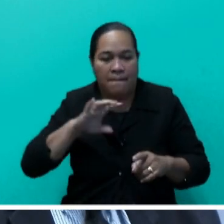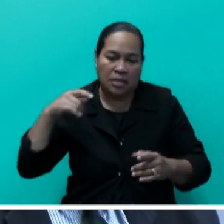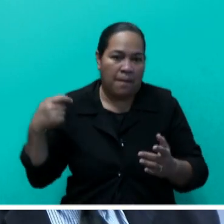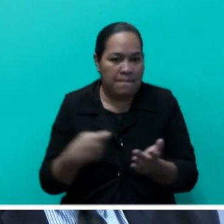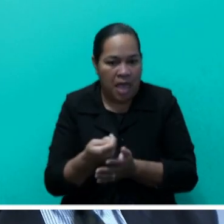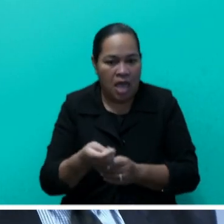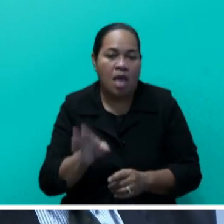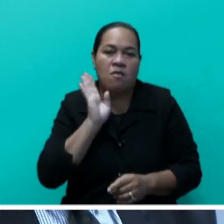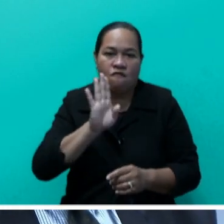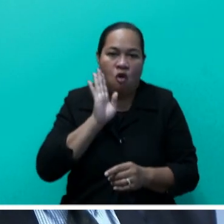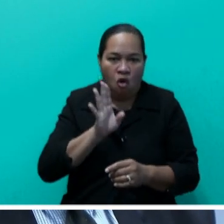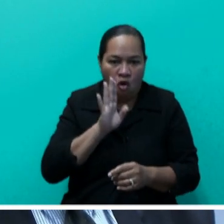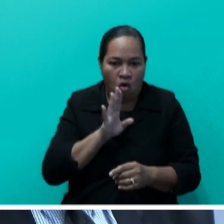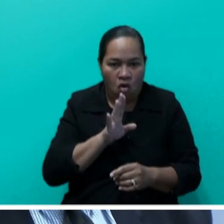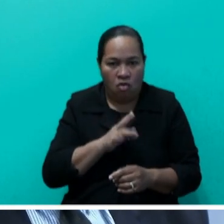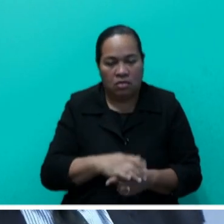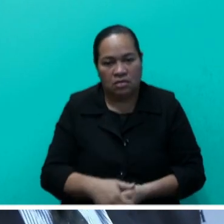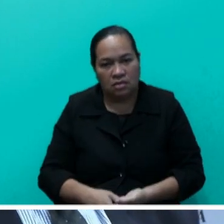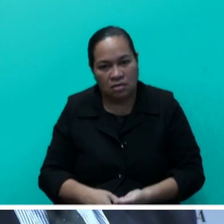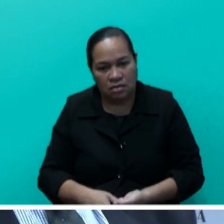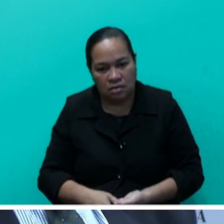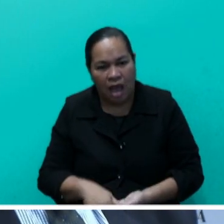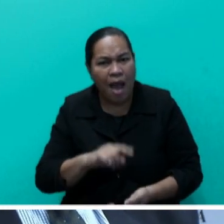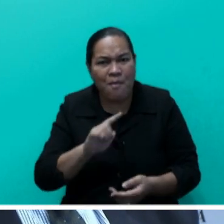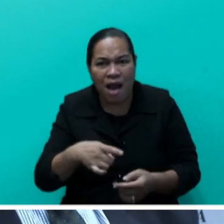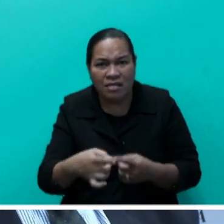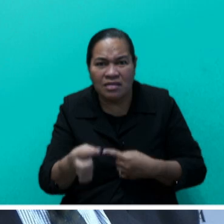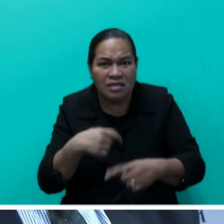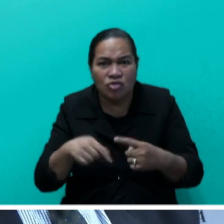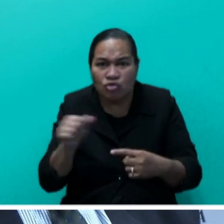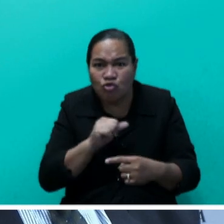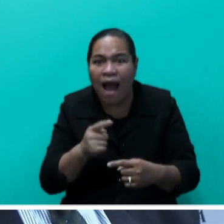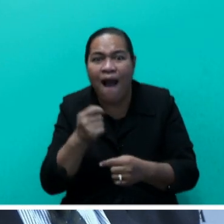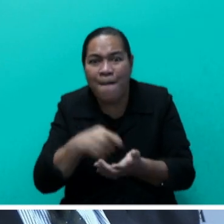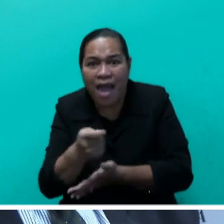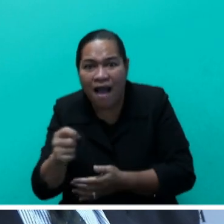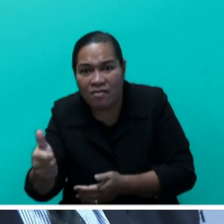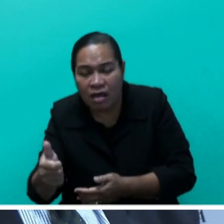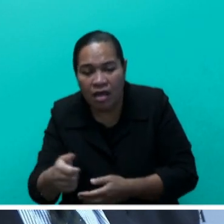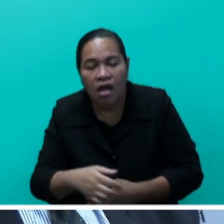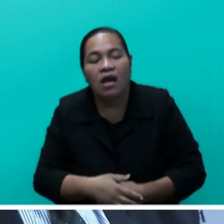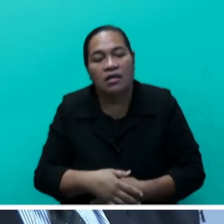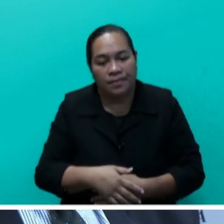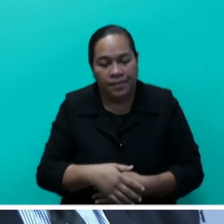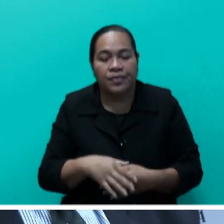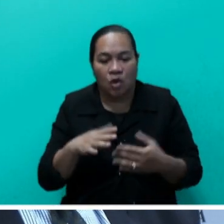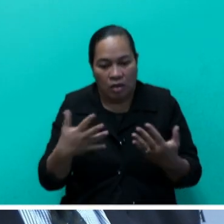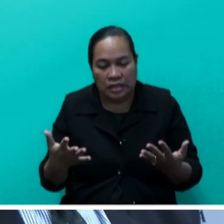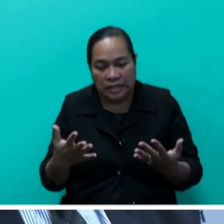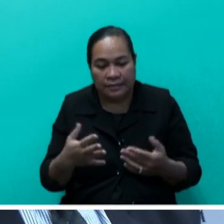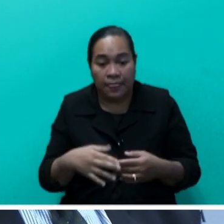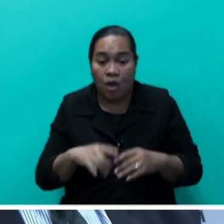much earlier than planned. Honourable Speaker, an undertaking was given to